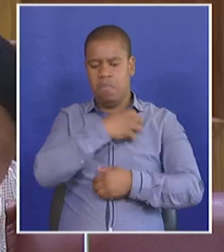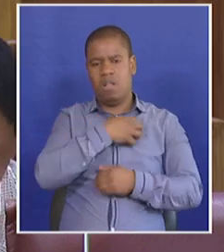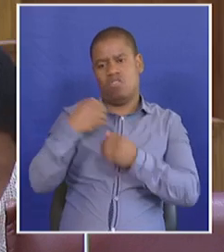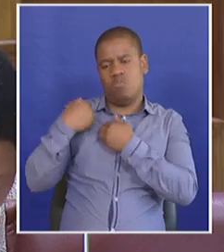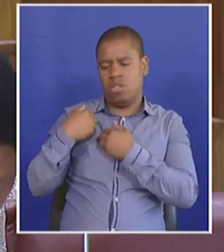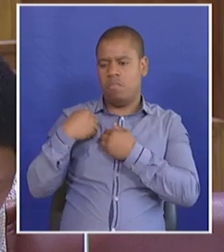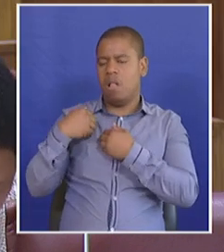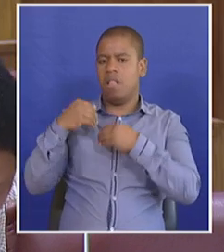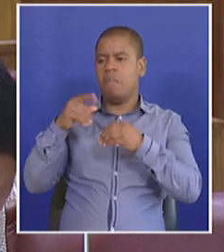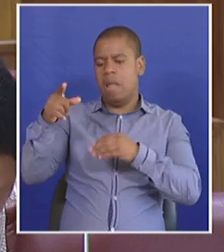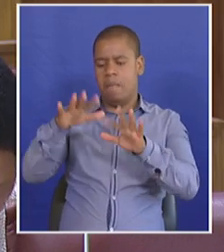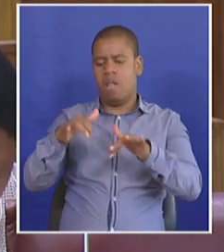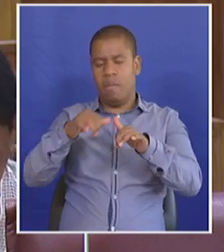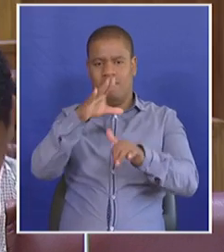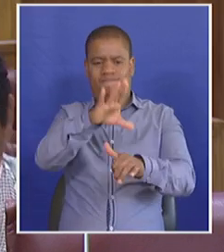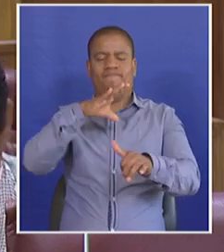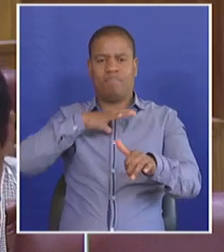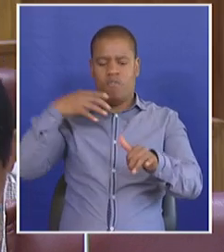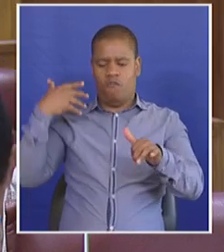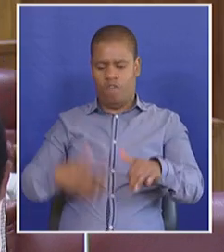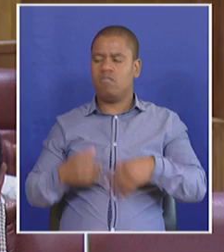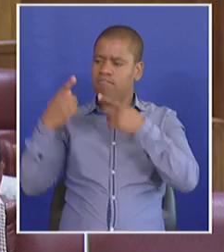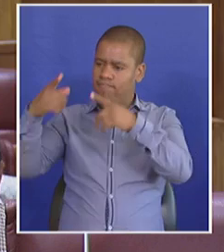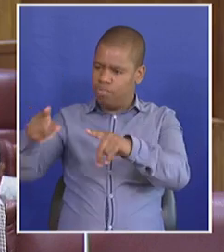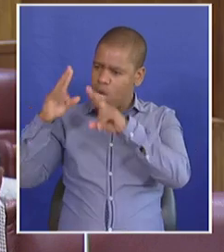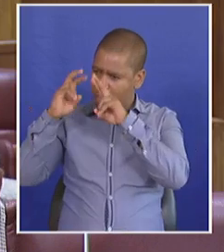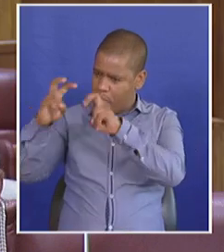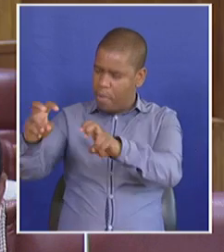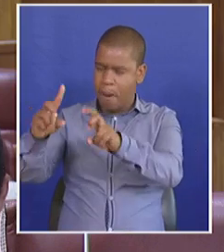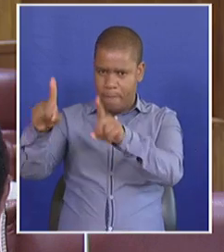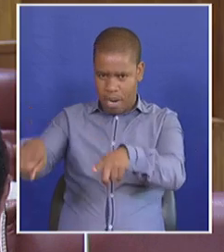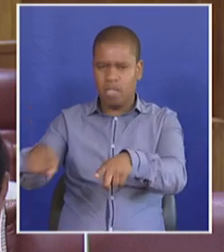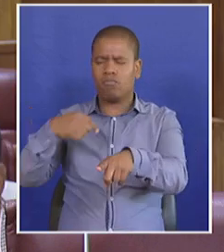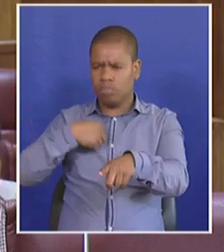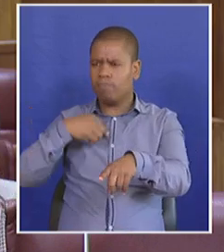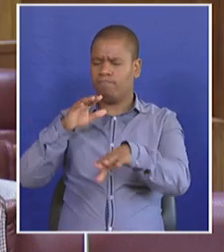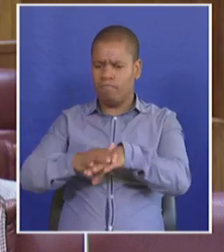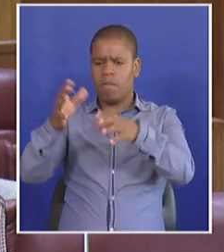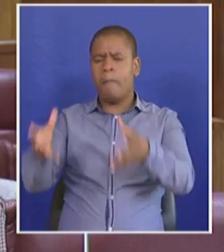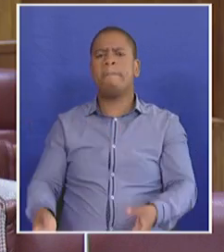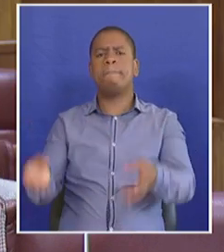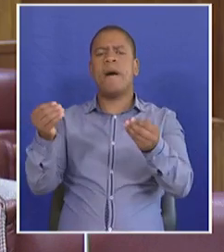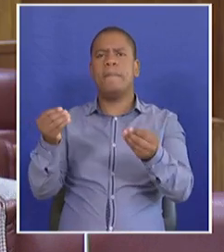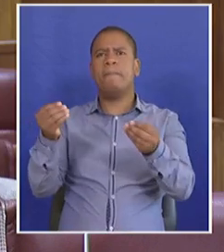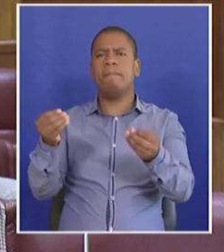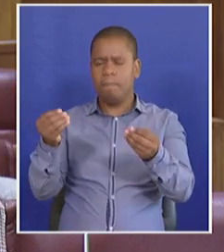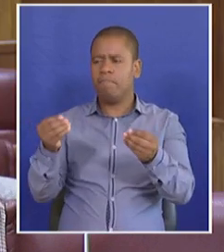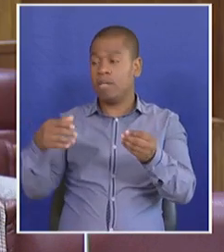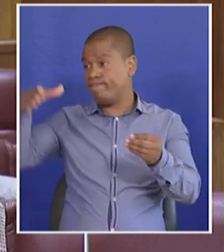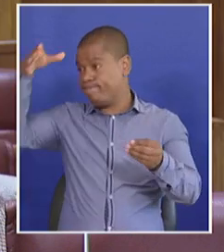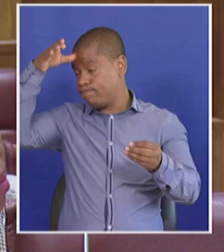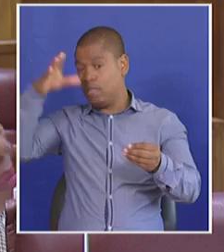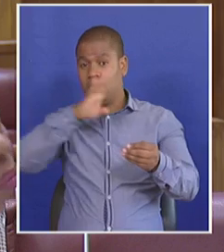investigate the matter and make a determination, I found, with the assistance of security experts,